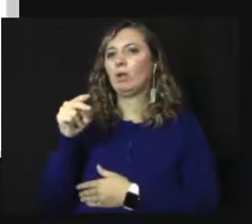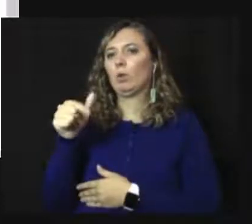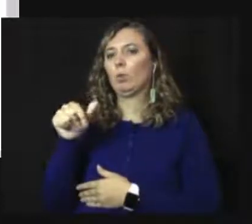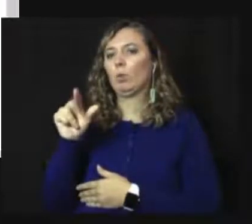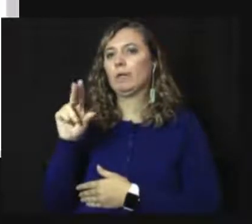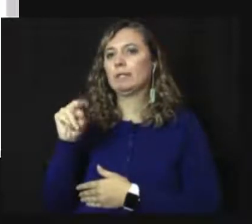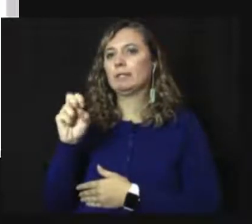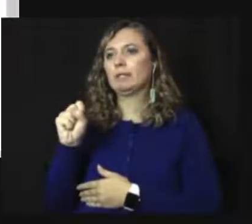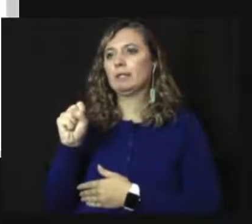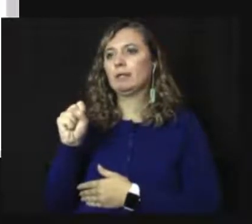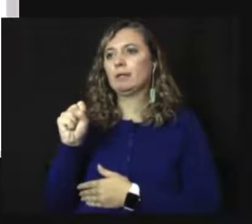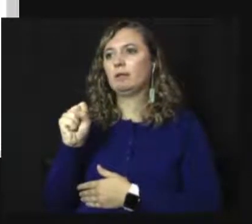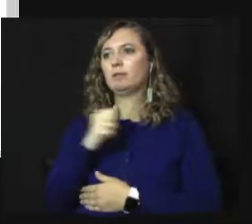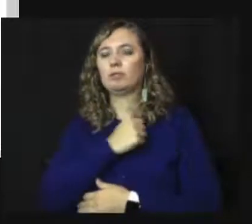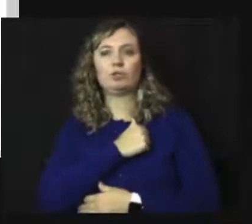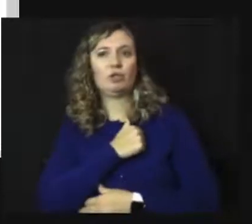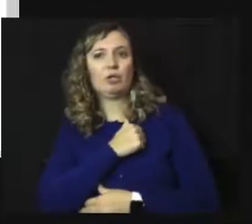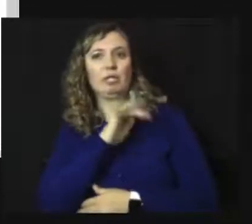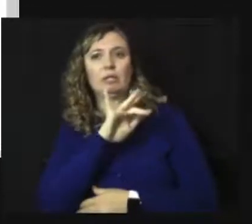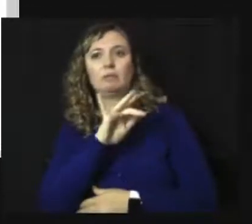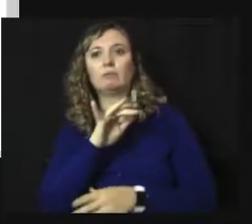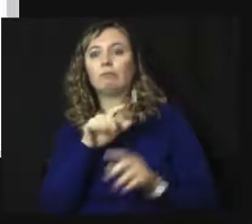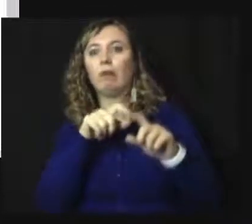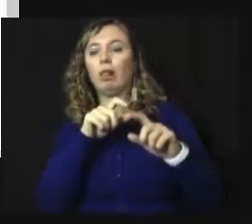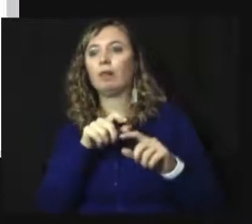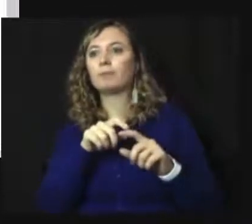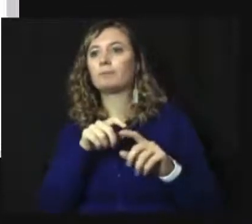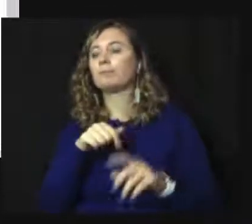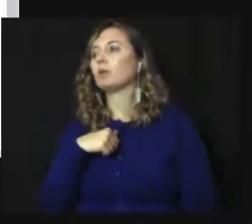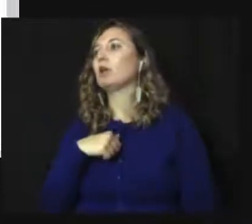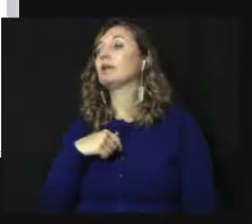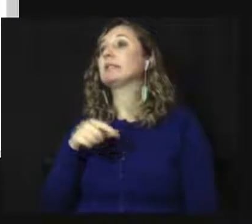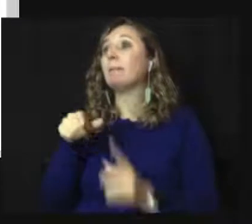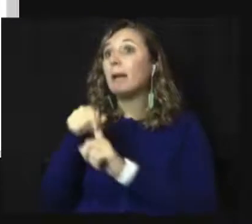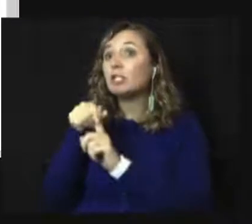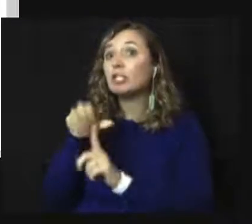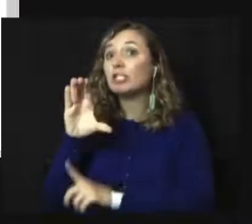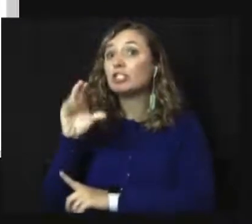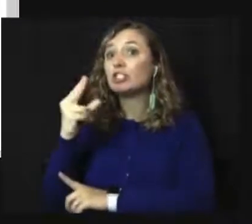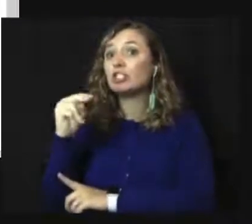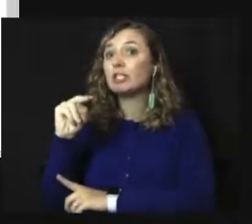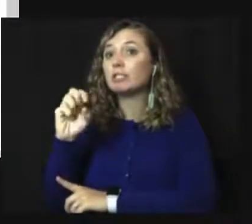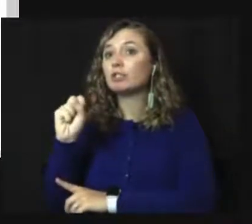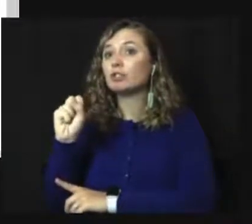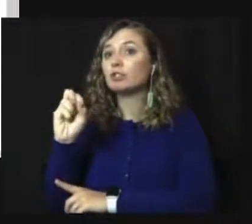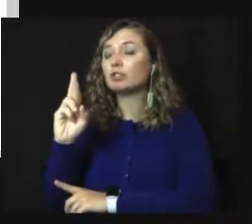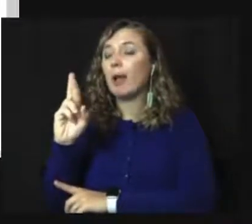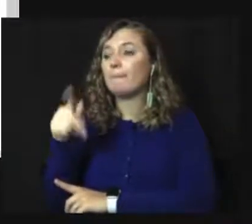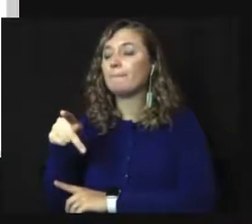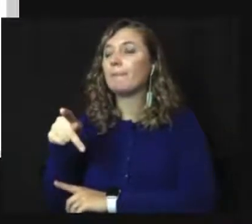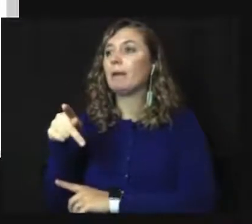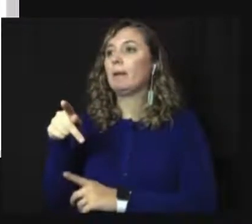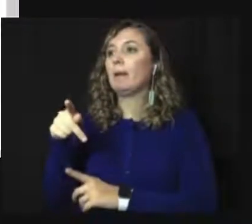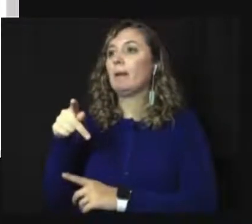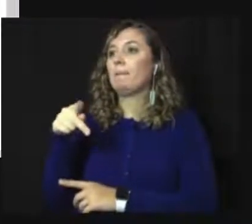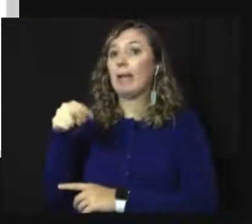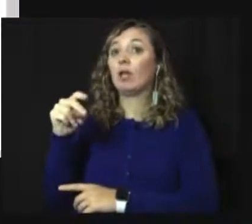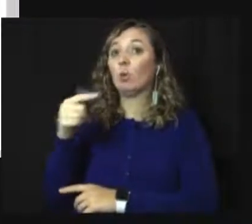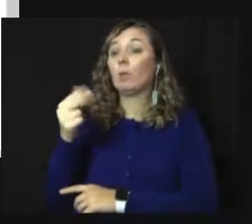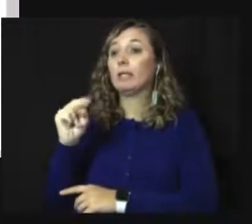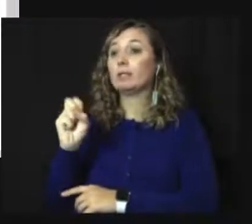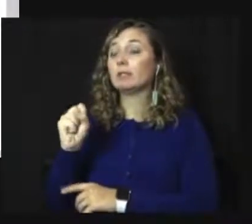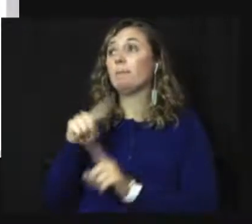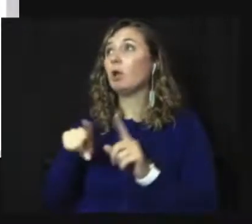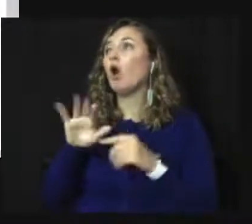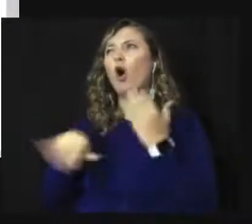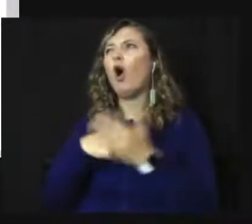Sorry, I'm touching things I shouldn't. especially, I'll say, chinstrap penguins. They're my favorite bird. But all 4 types of Antarctic penguins are good.